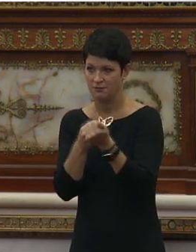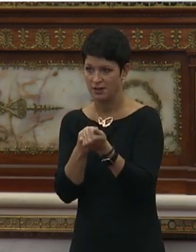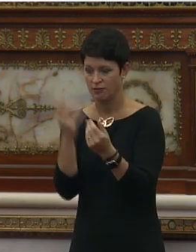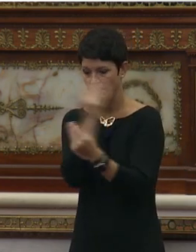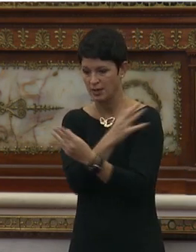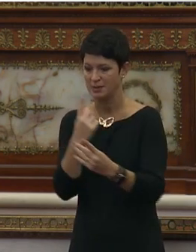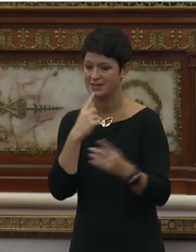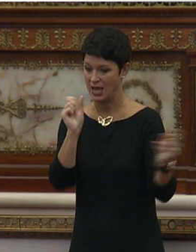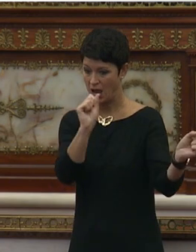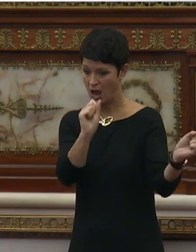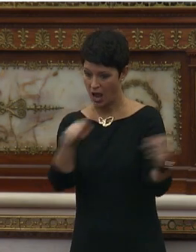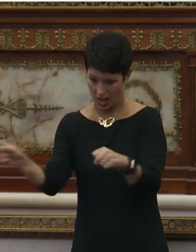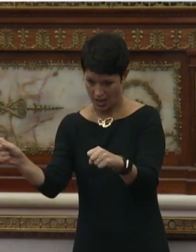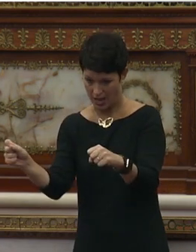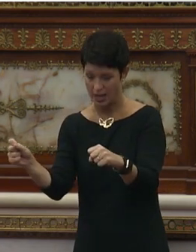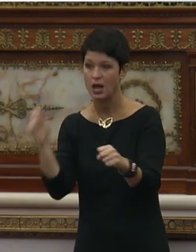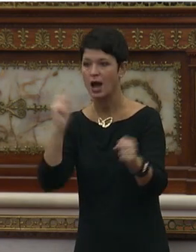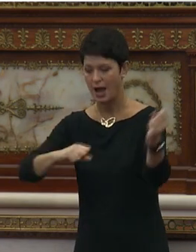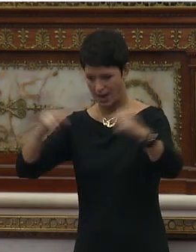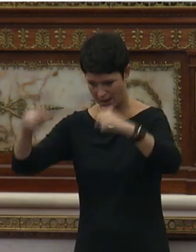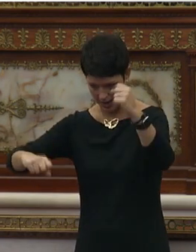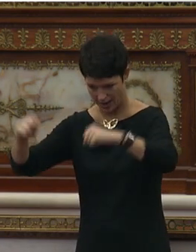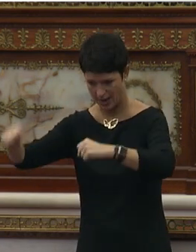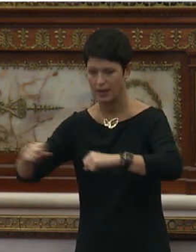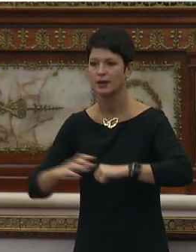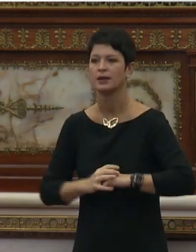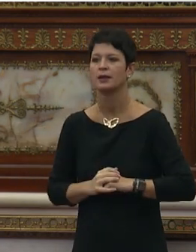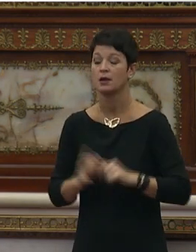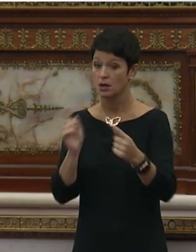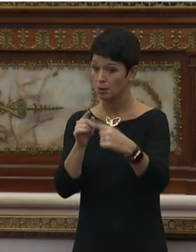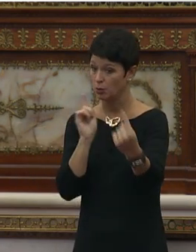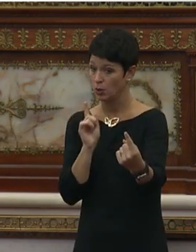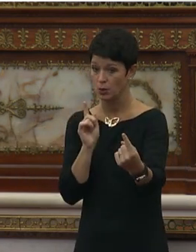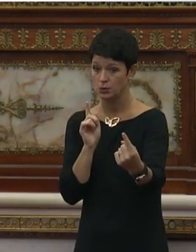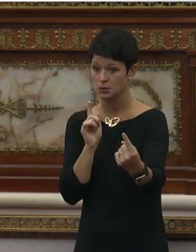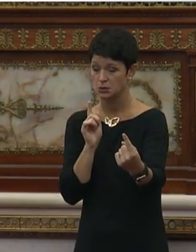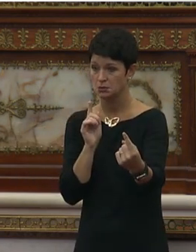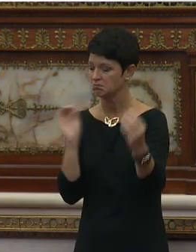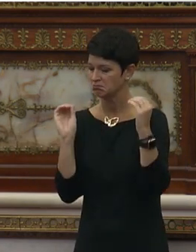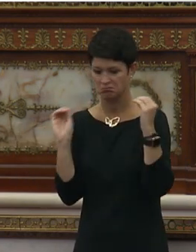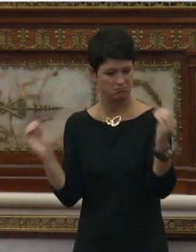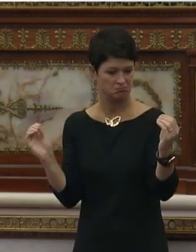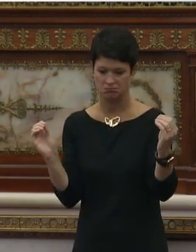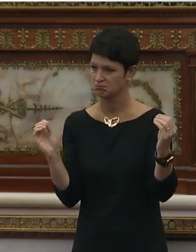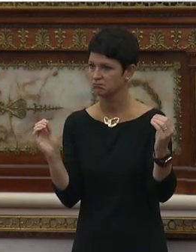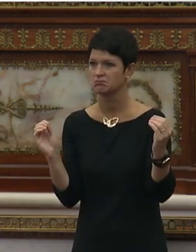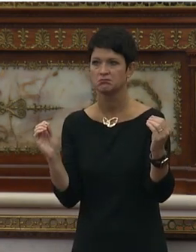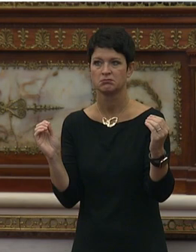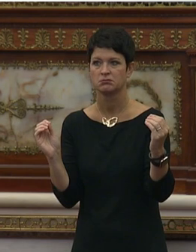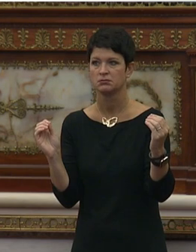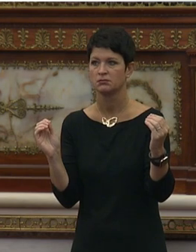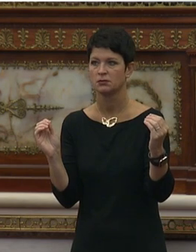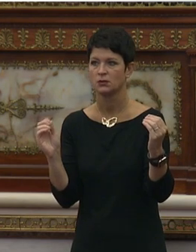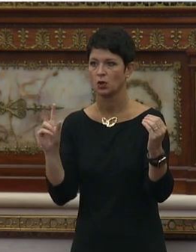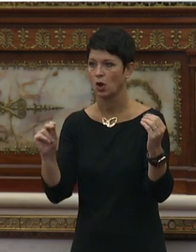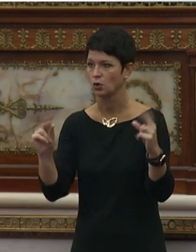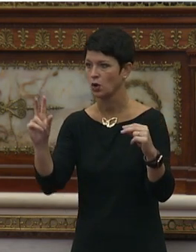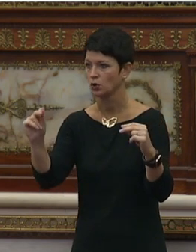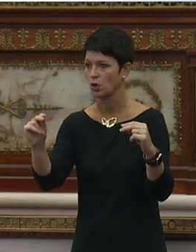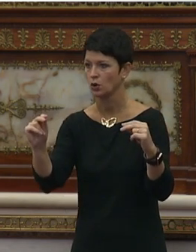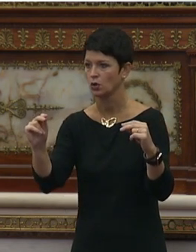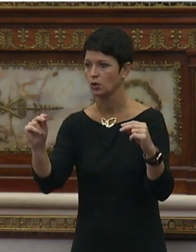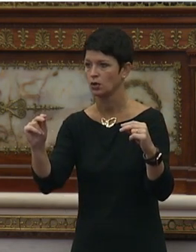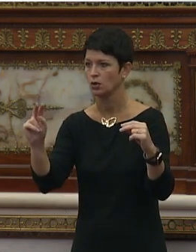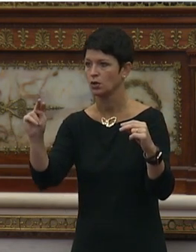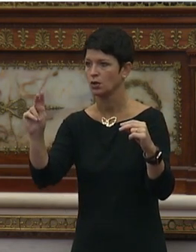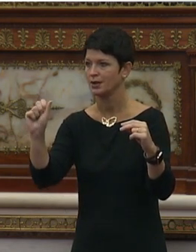by saying aye. Aye. Those opposed? No. Those who carries? Nay.